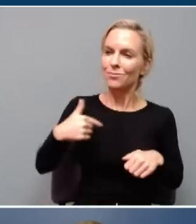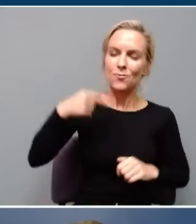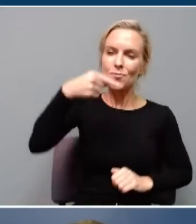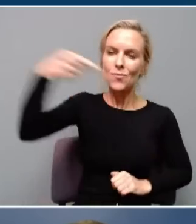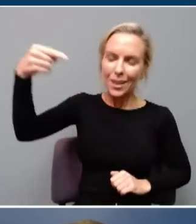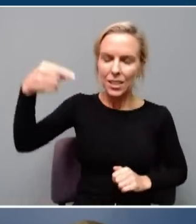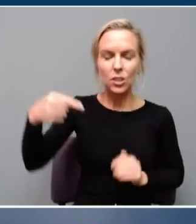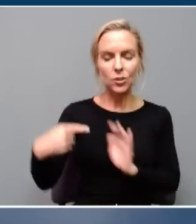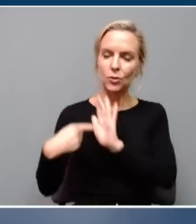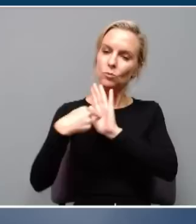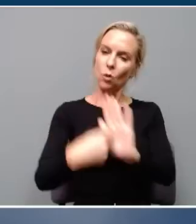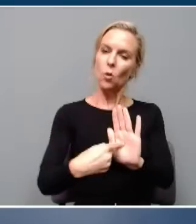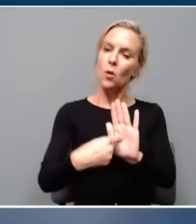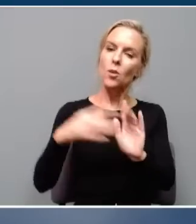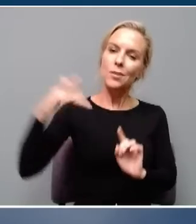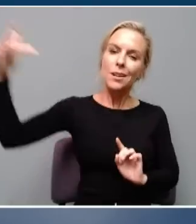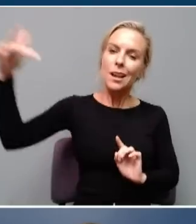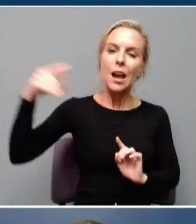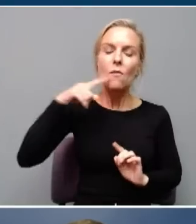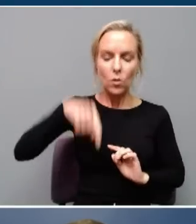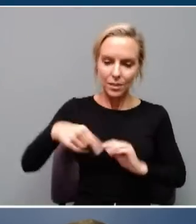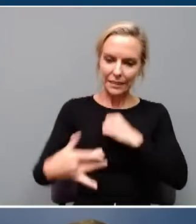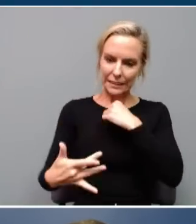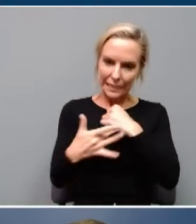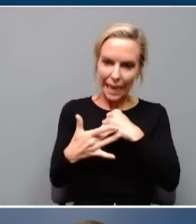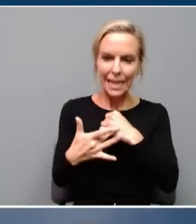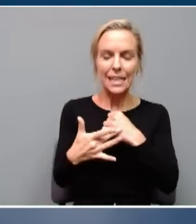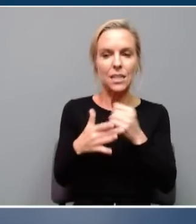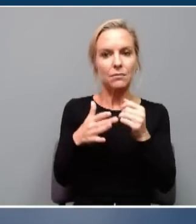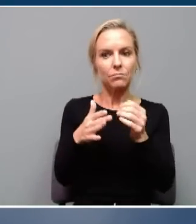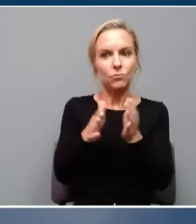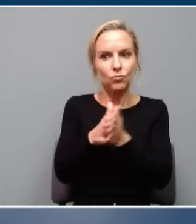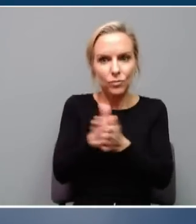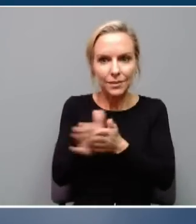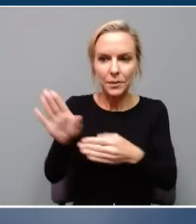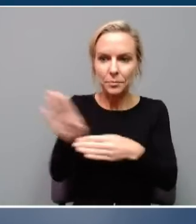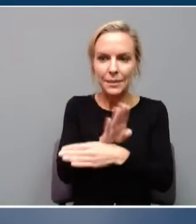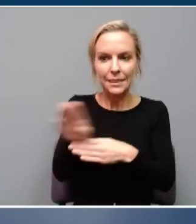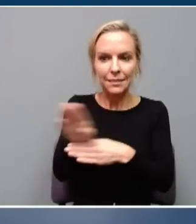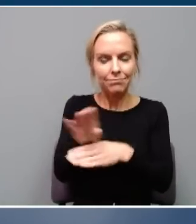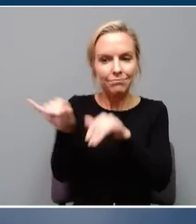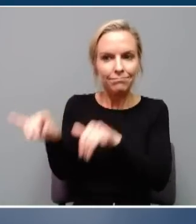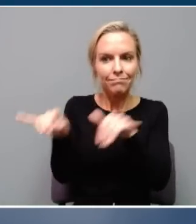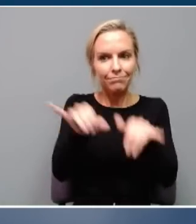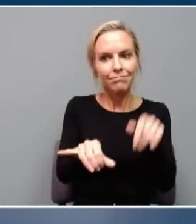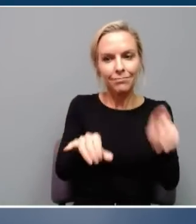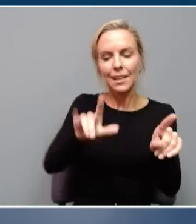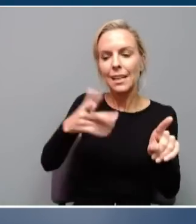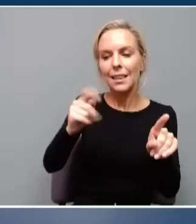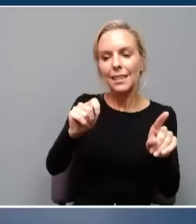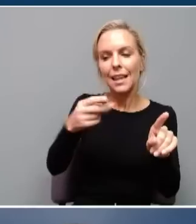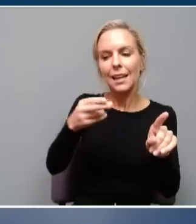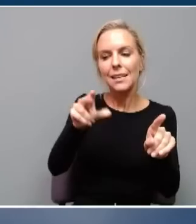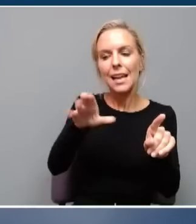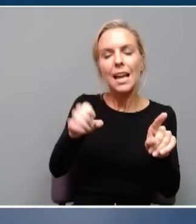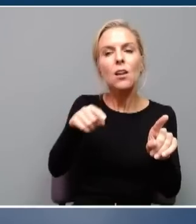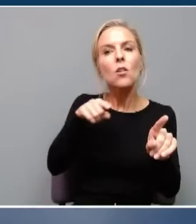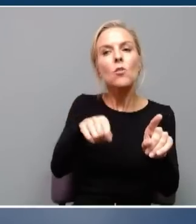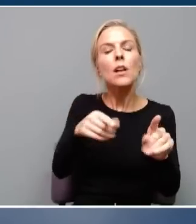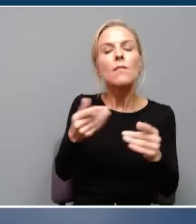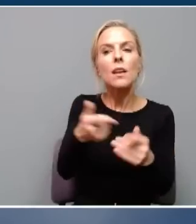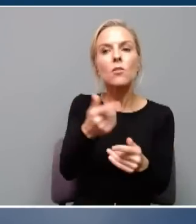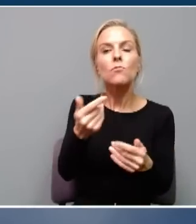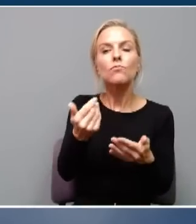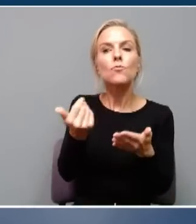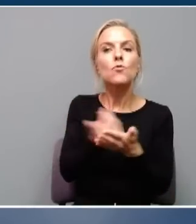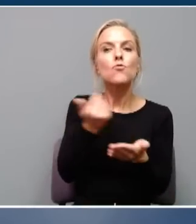strong support of tech-driven businesses like Lighthouse. The company's recent growth is fueled by new strategies that make